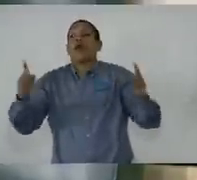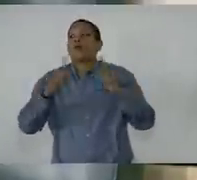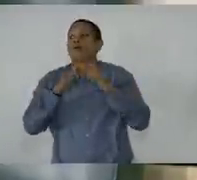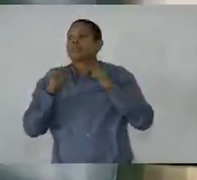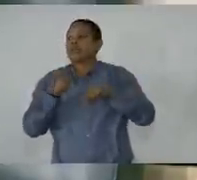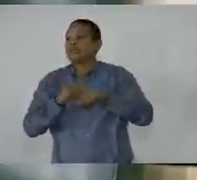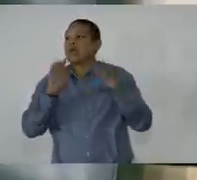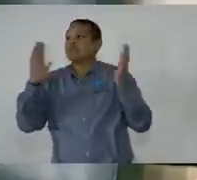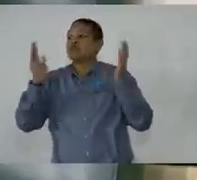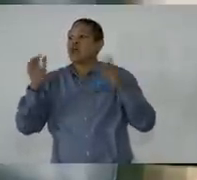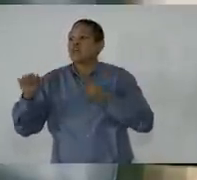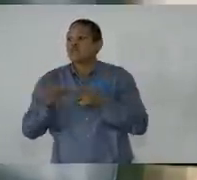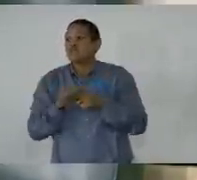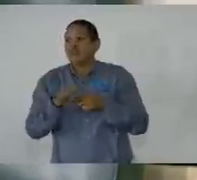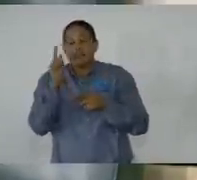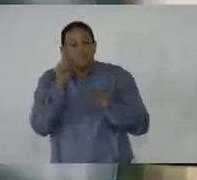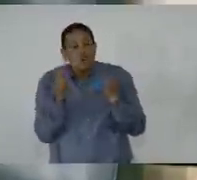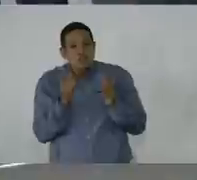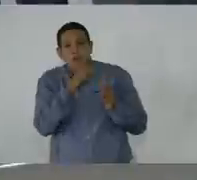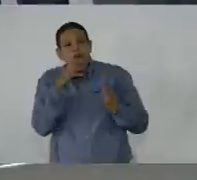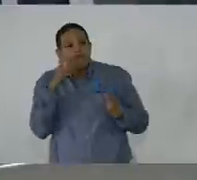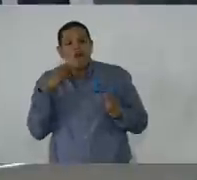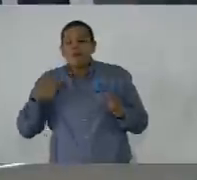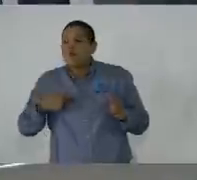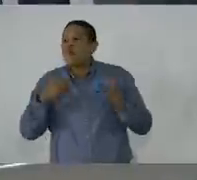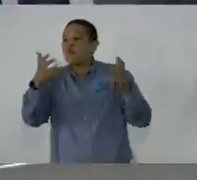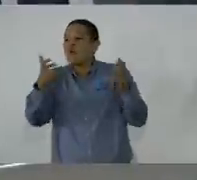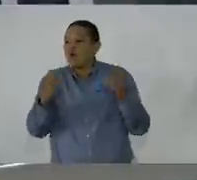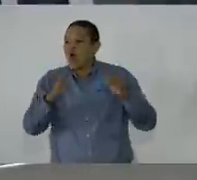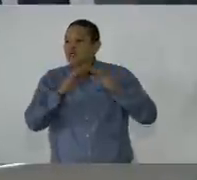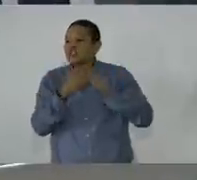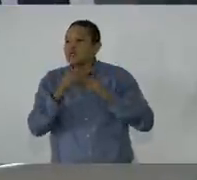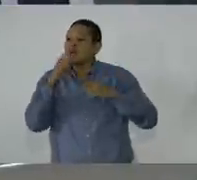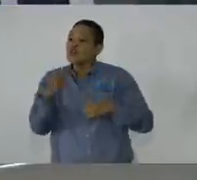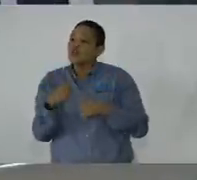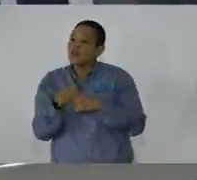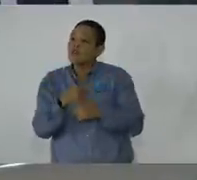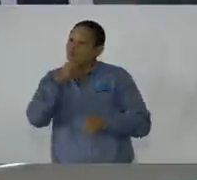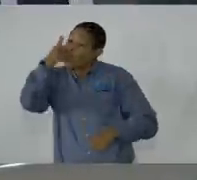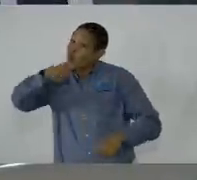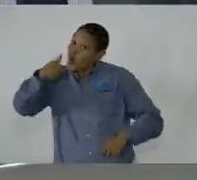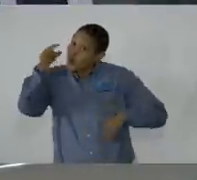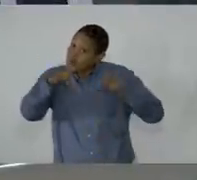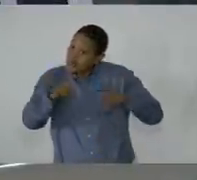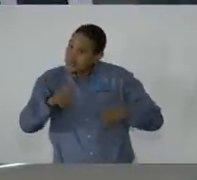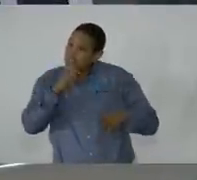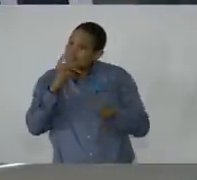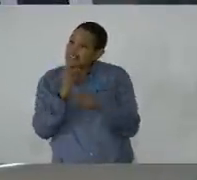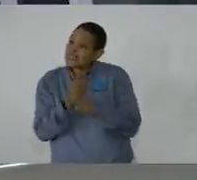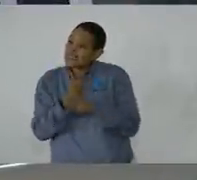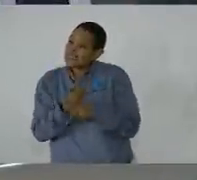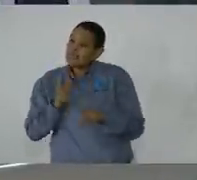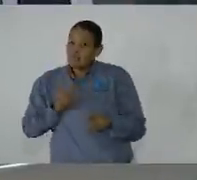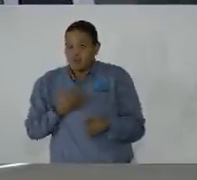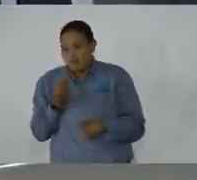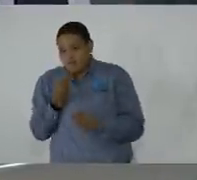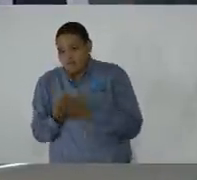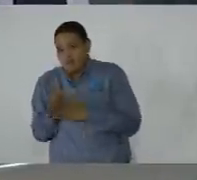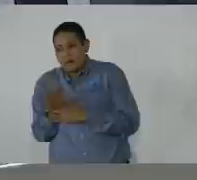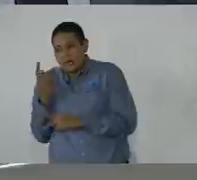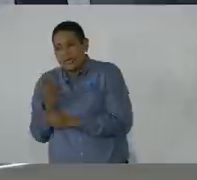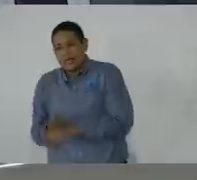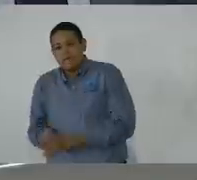as training for our small farmers. We want Jamaica to produce its own input to keep our costs stable.